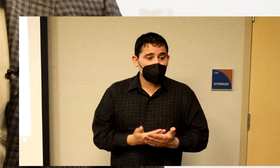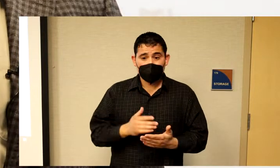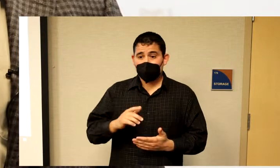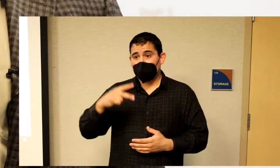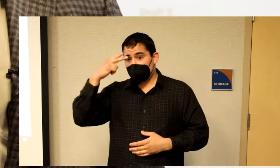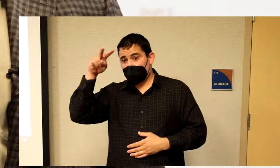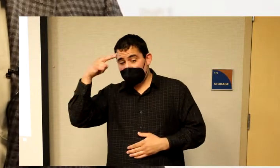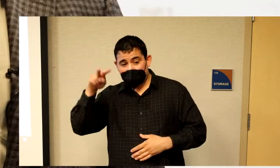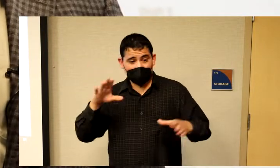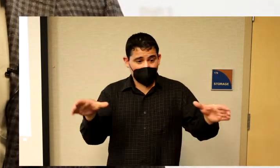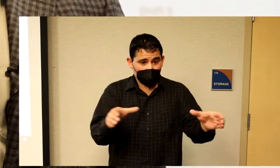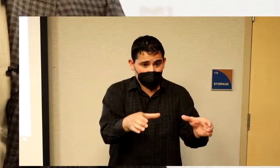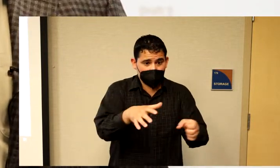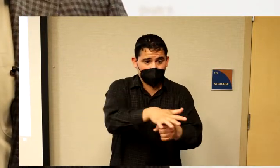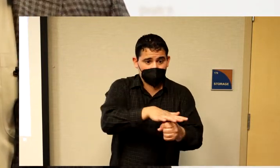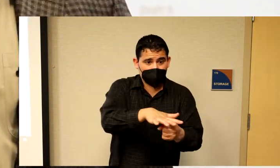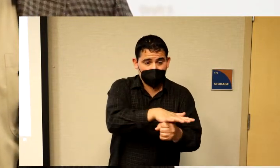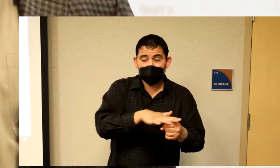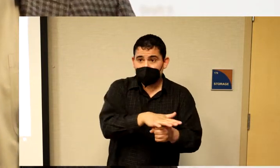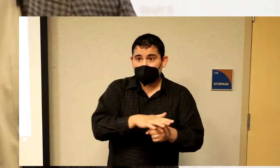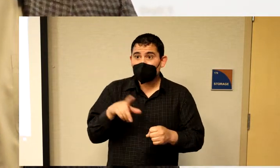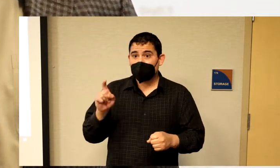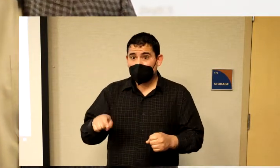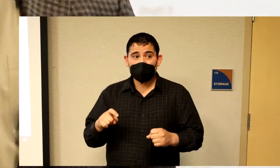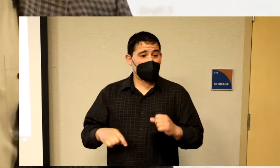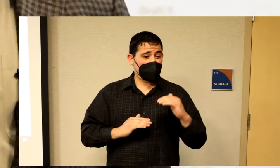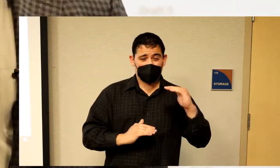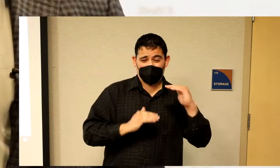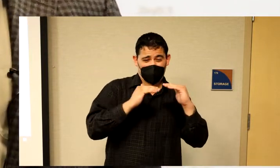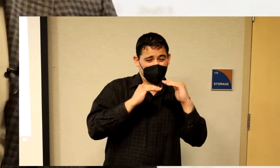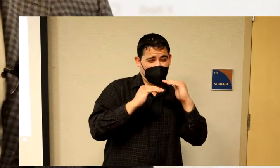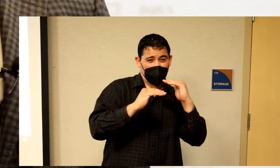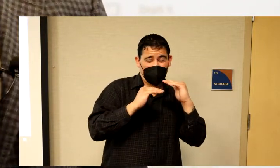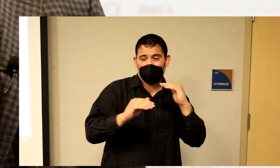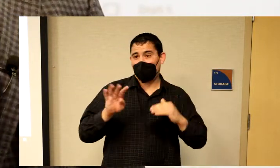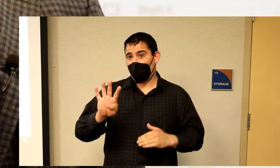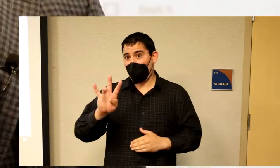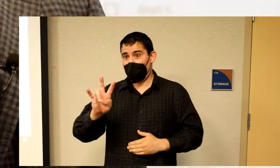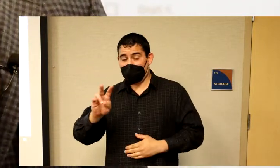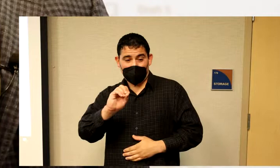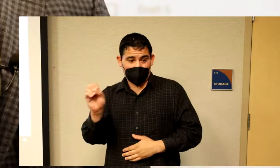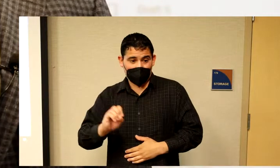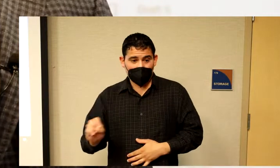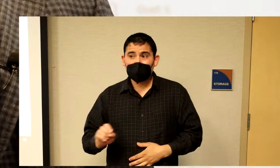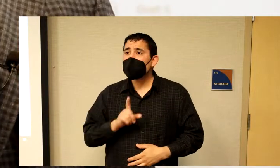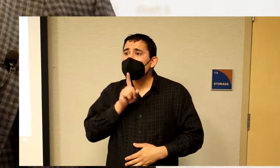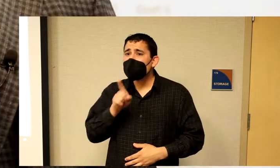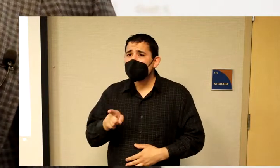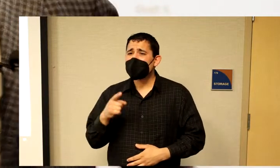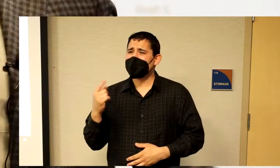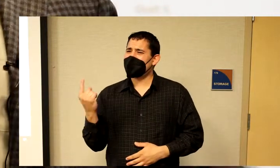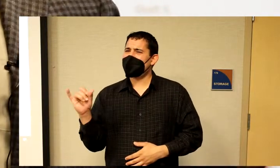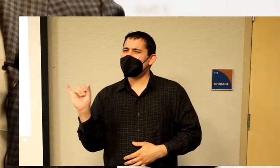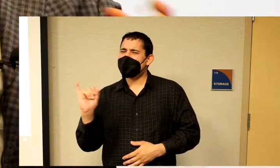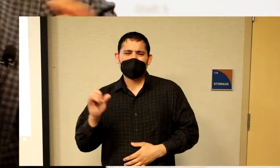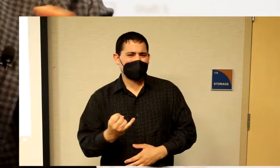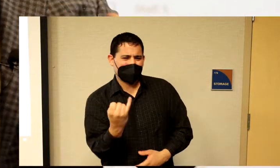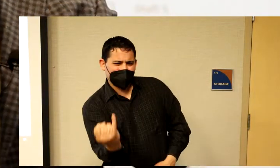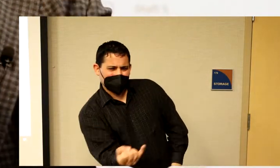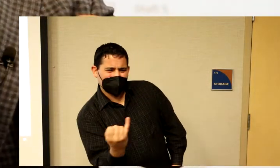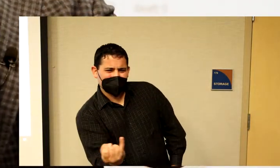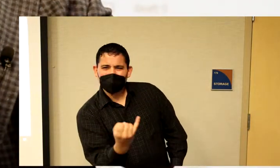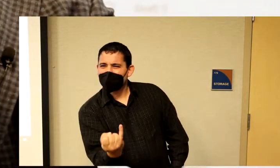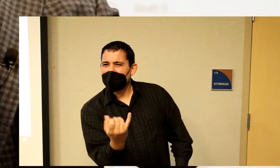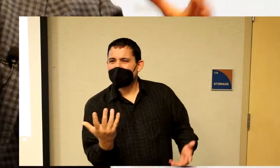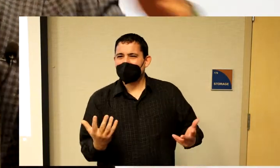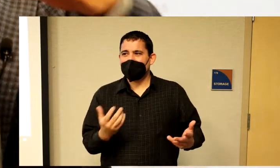got to be at least 47%. But oftentimes, I would say that that's really in isolation when you don't have the option of, if you just say, well, we drew this